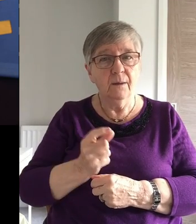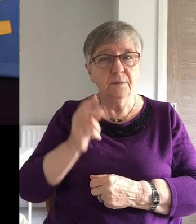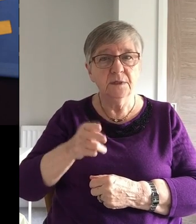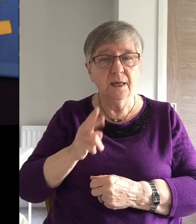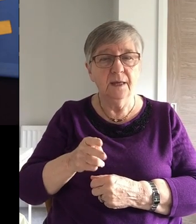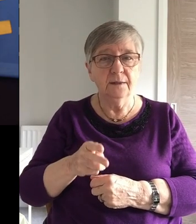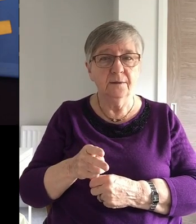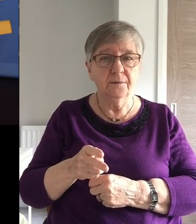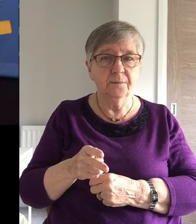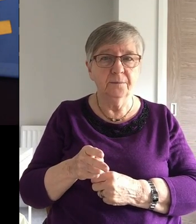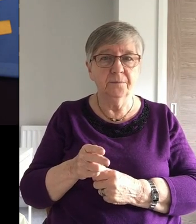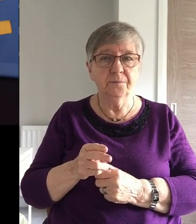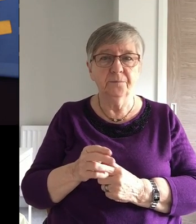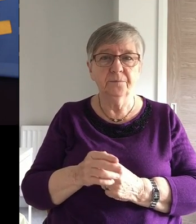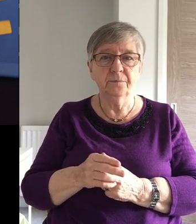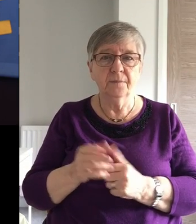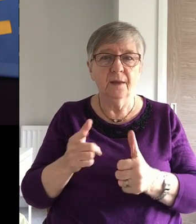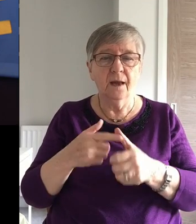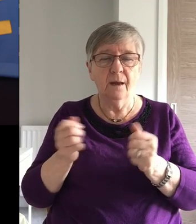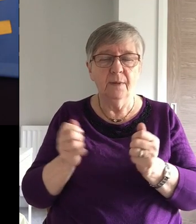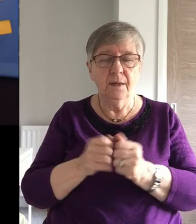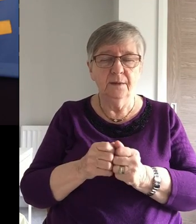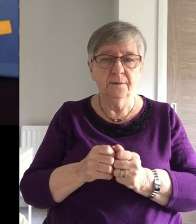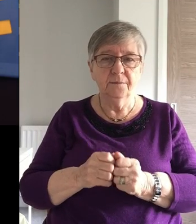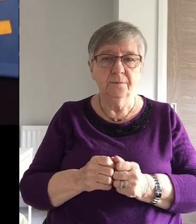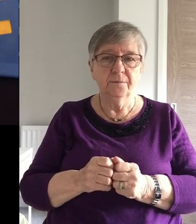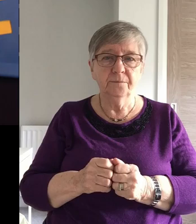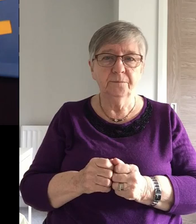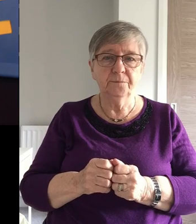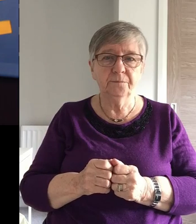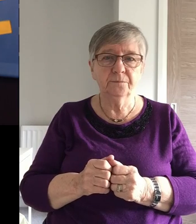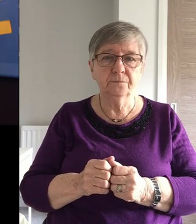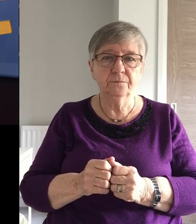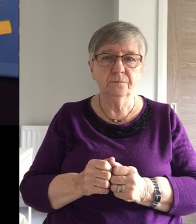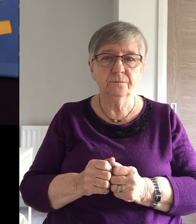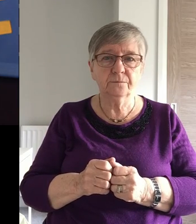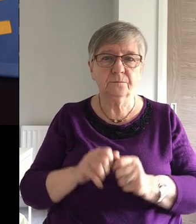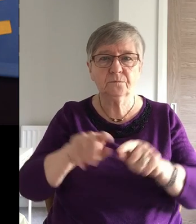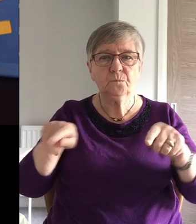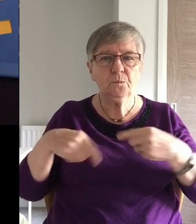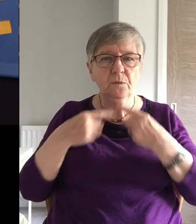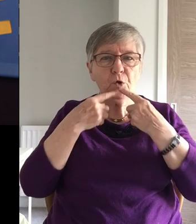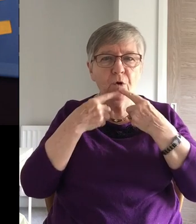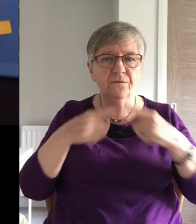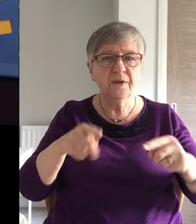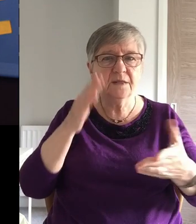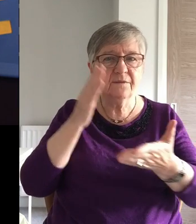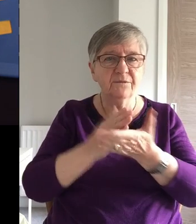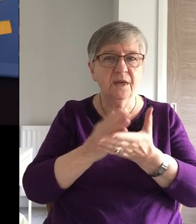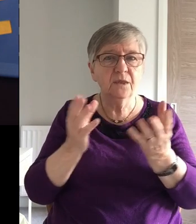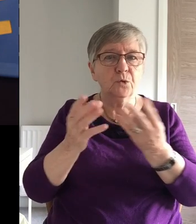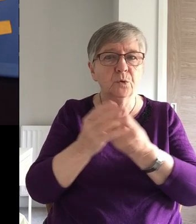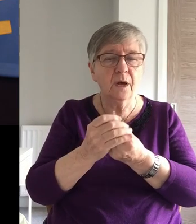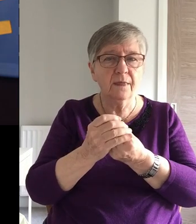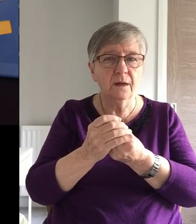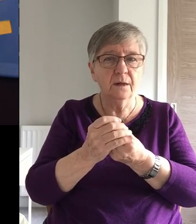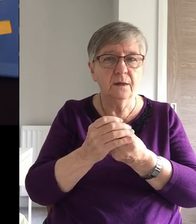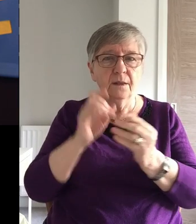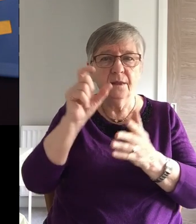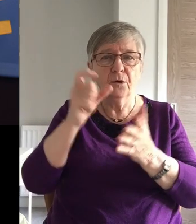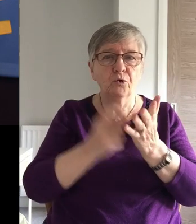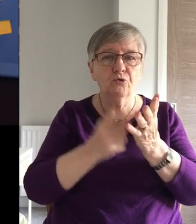comes." Amen. We confess our faith together in the words of the Apostles'